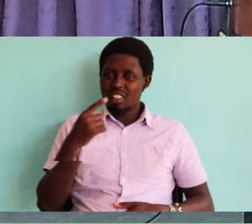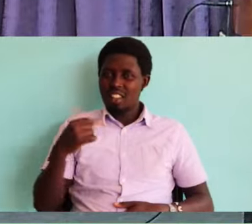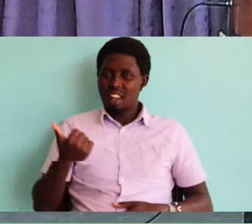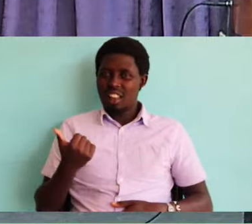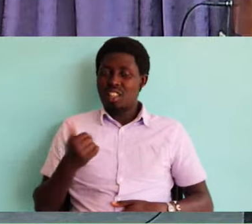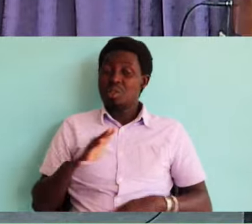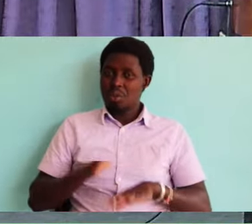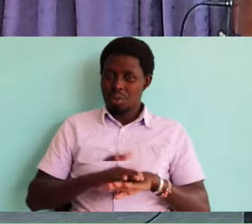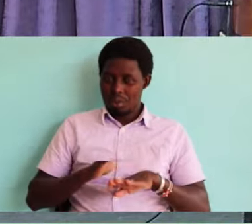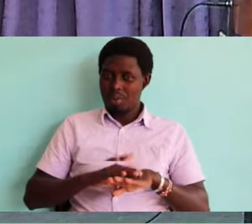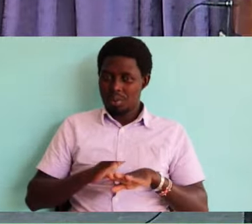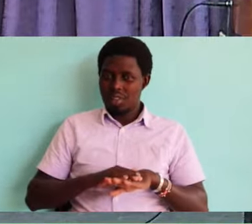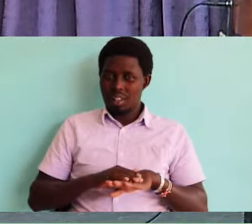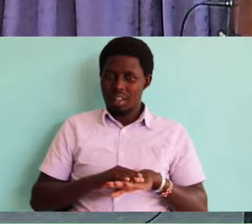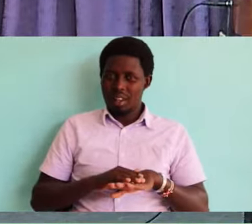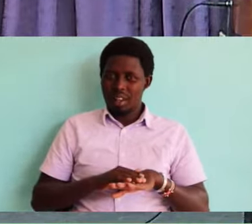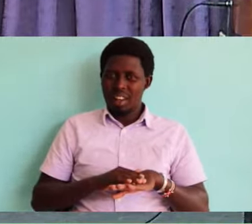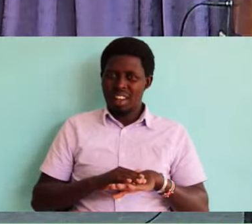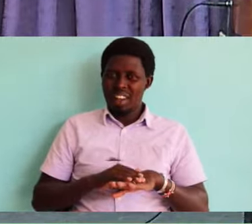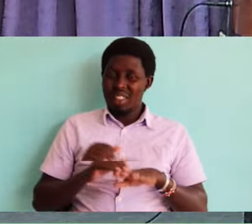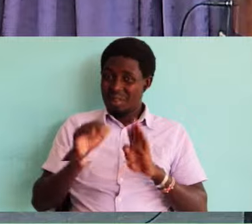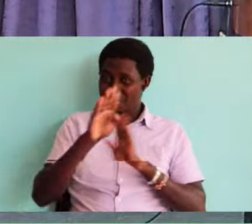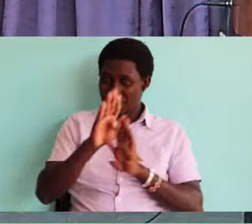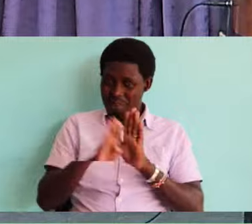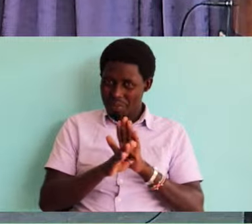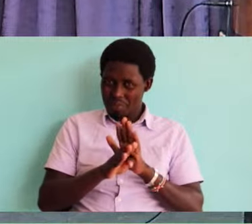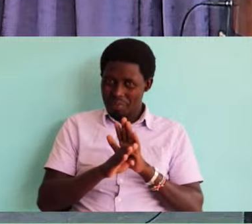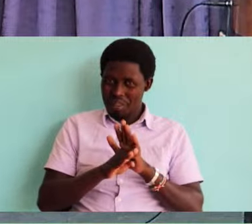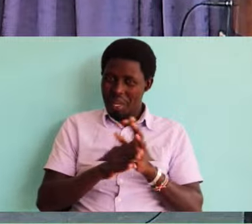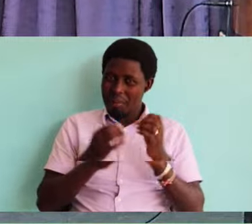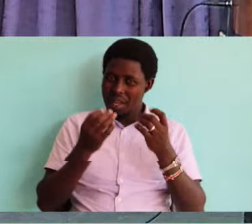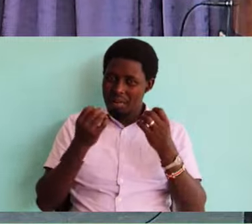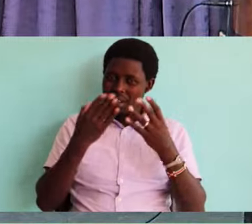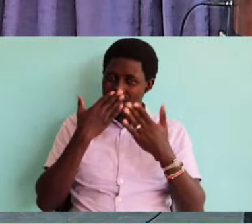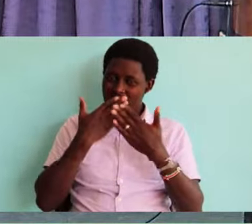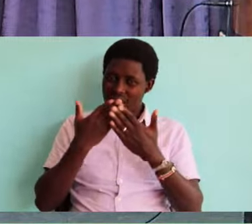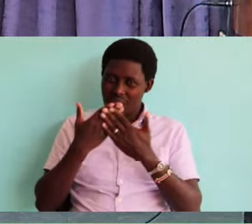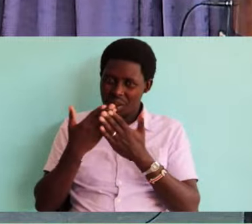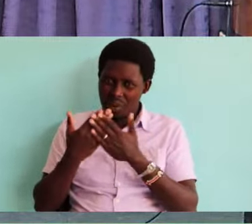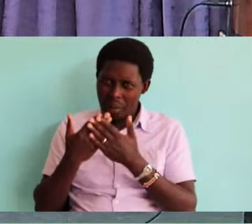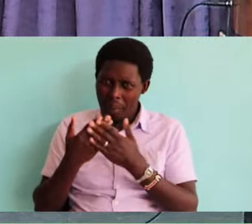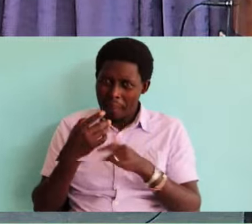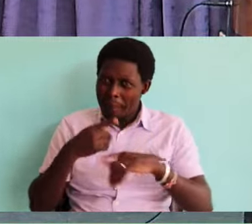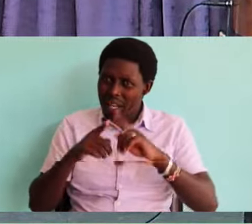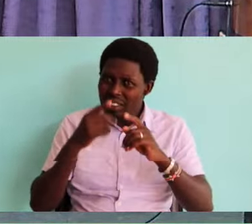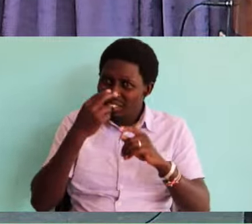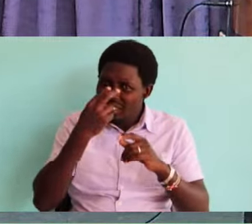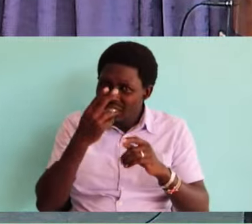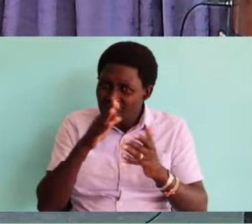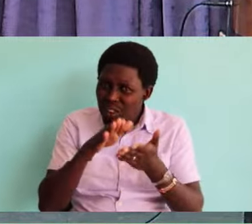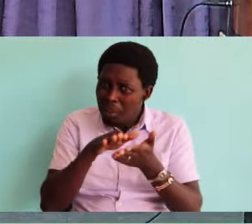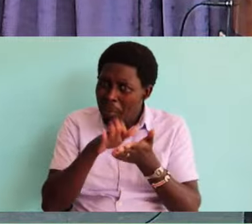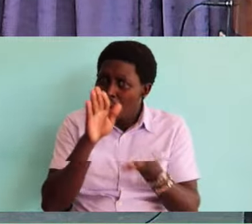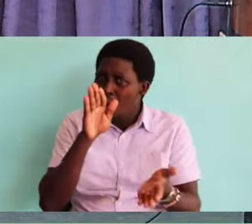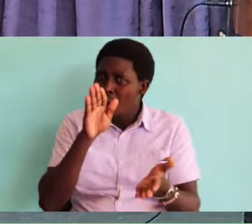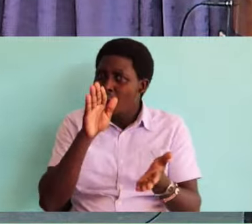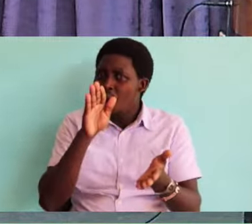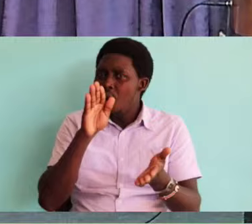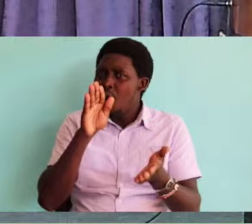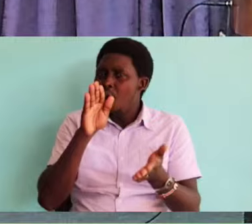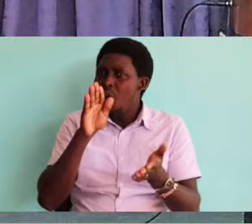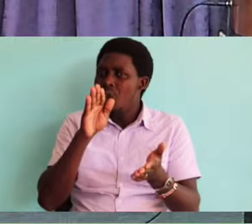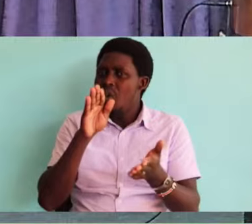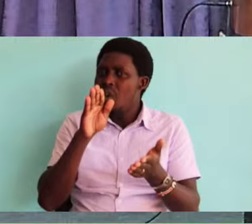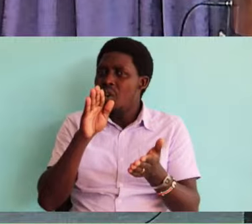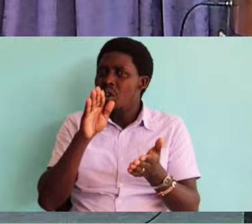to appreciate one another. And the Bible has a lot of thanking. But I see more of thanking God for. Even